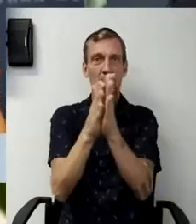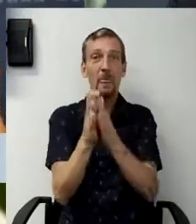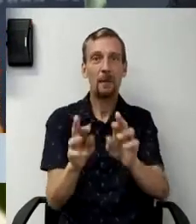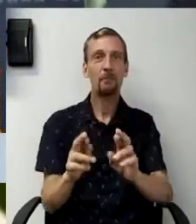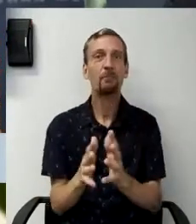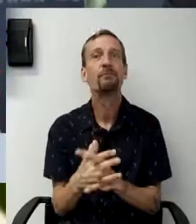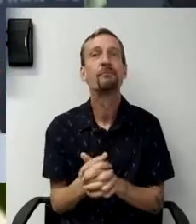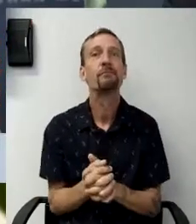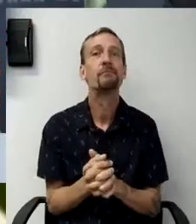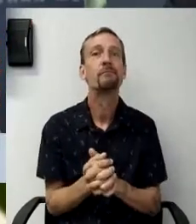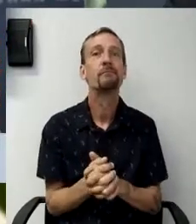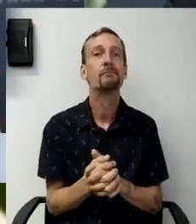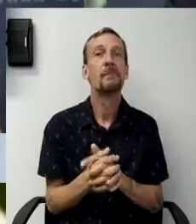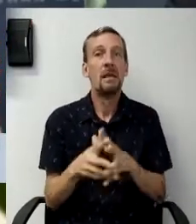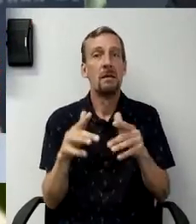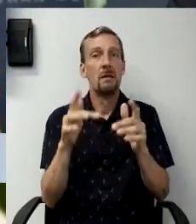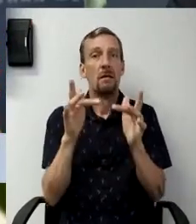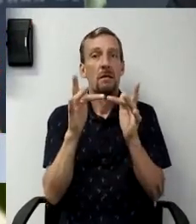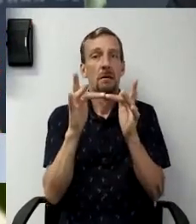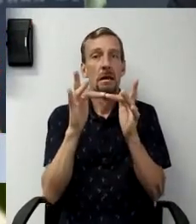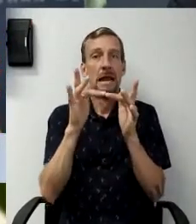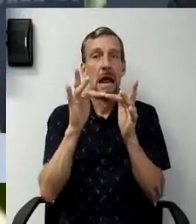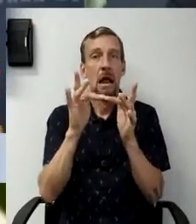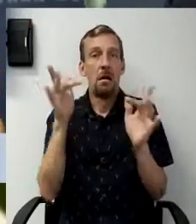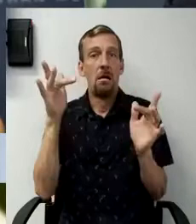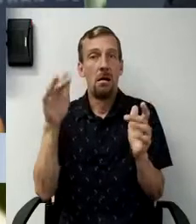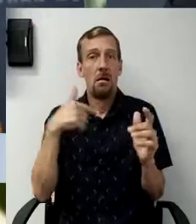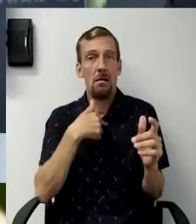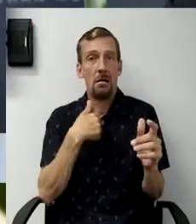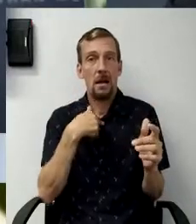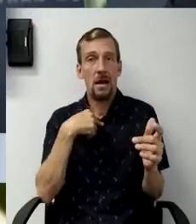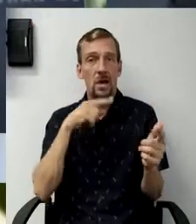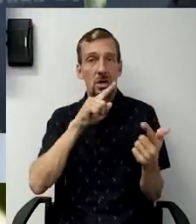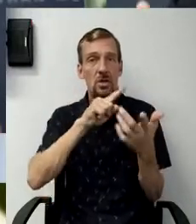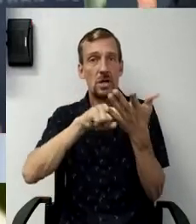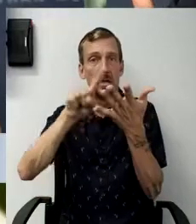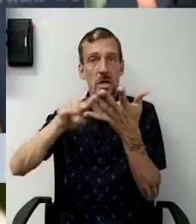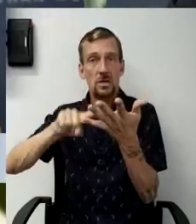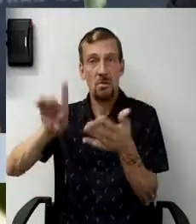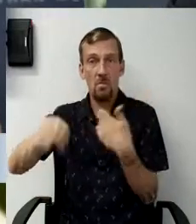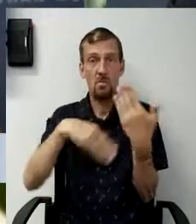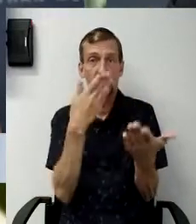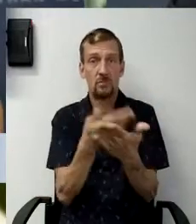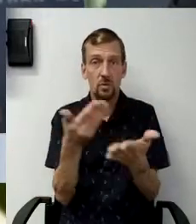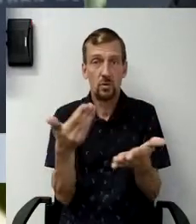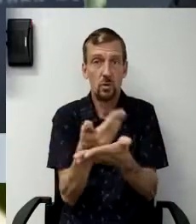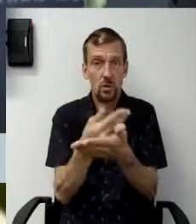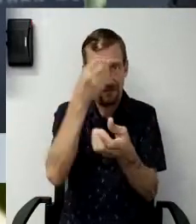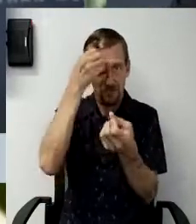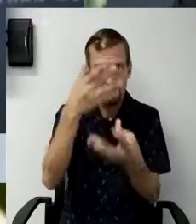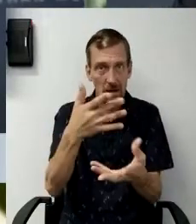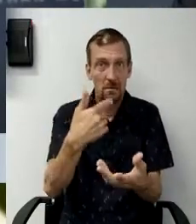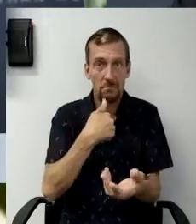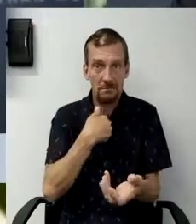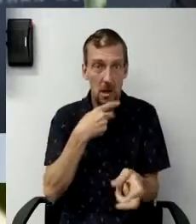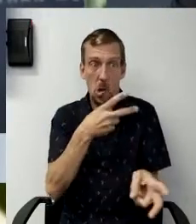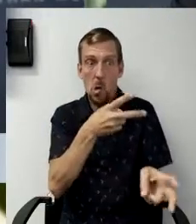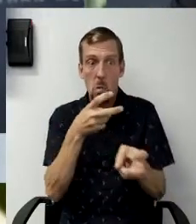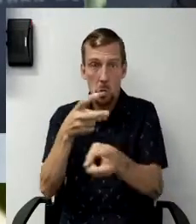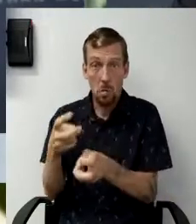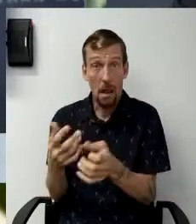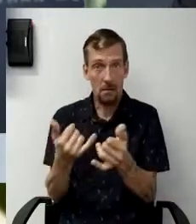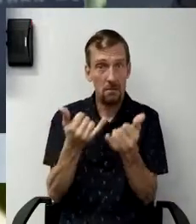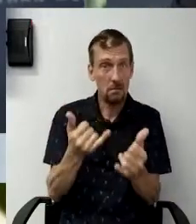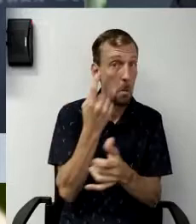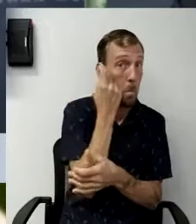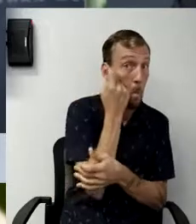off the internet, the various websites I go to, plus a lot of internal information as well.